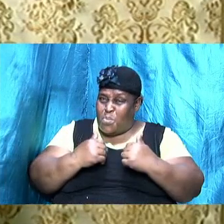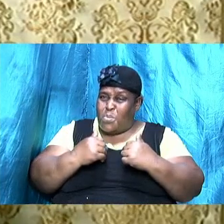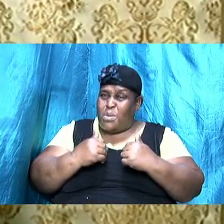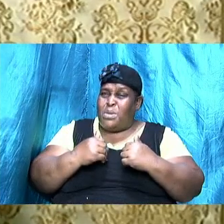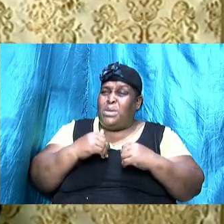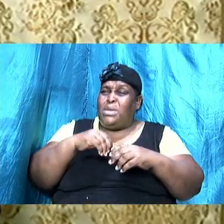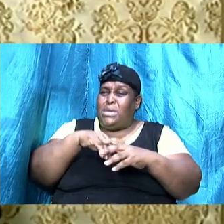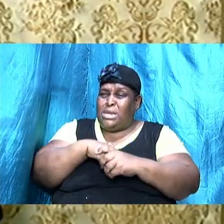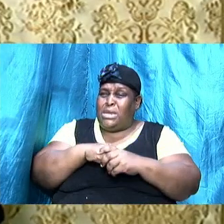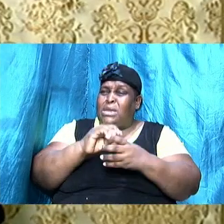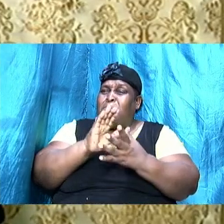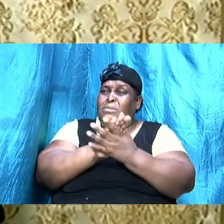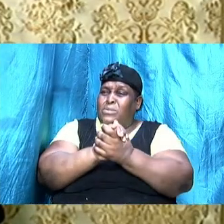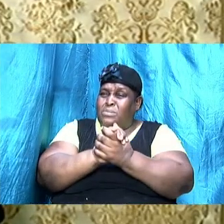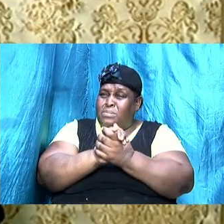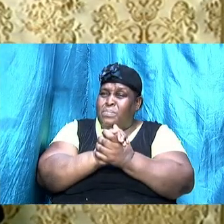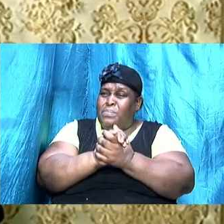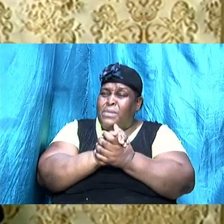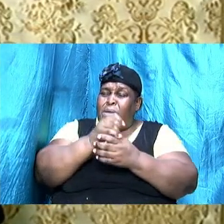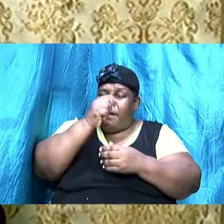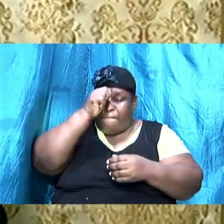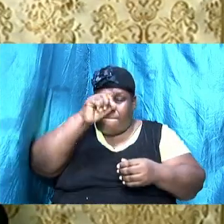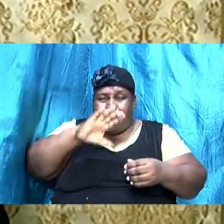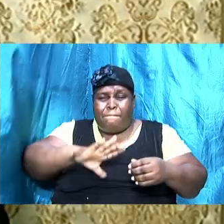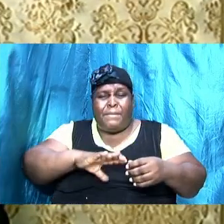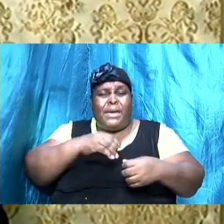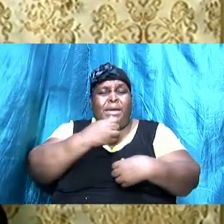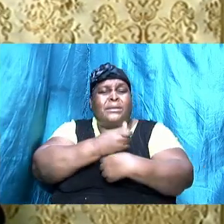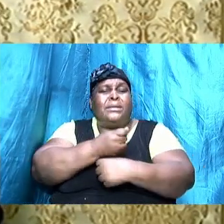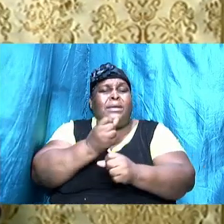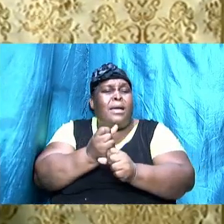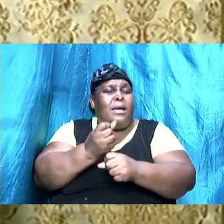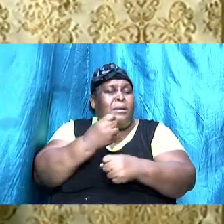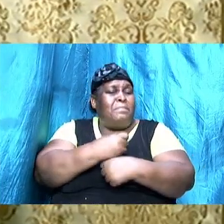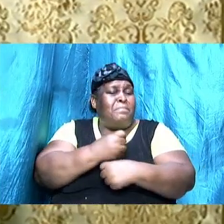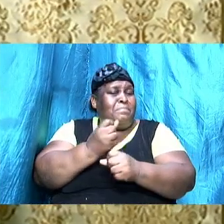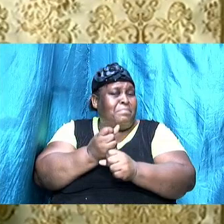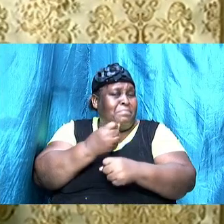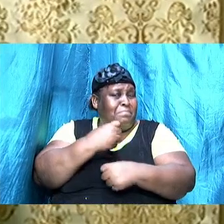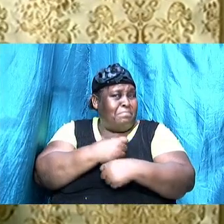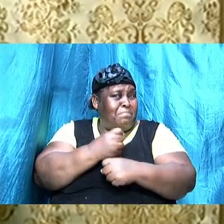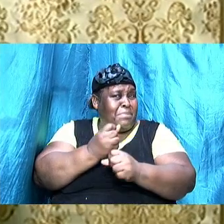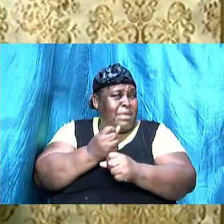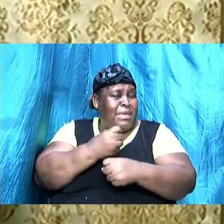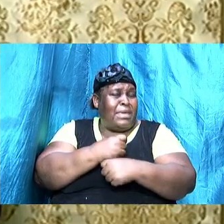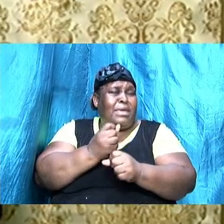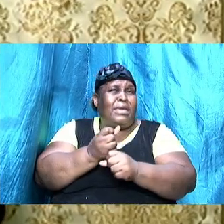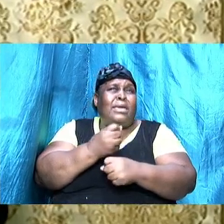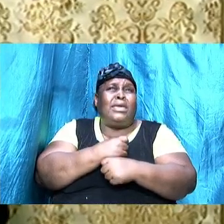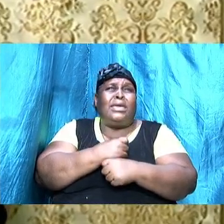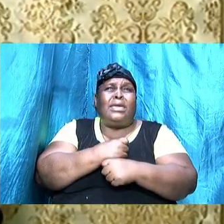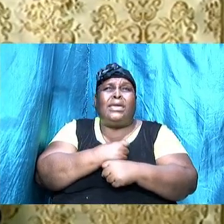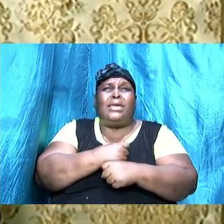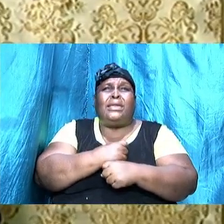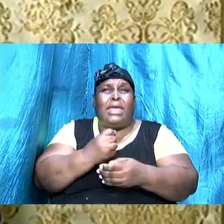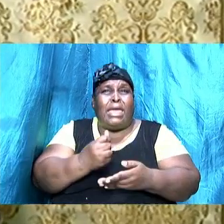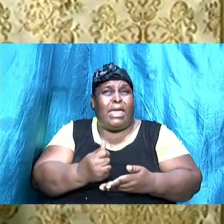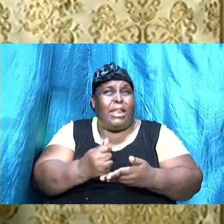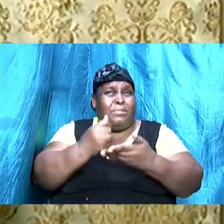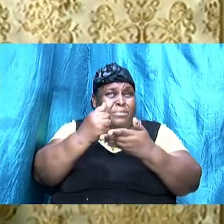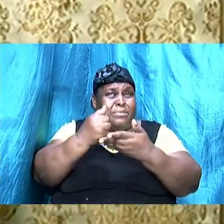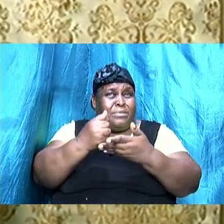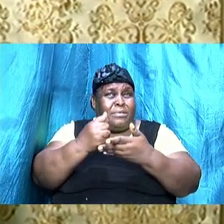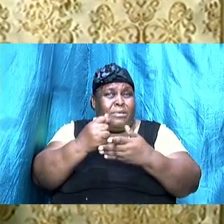man-made programs. I sit here this evening and I submit humbly to